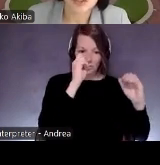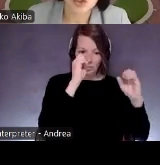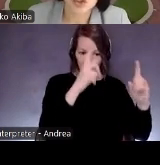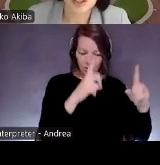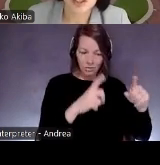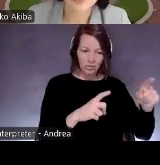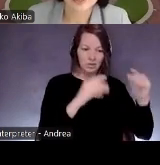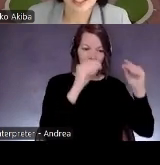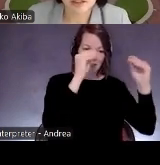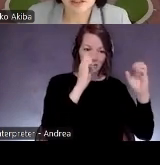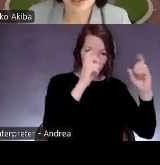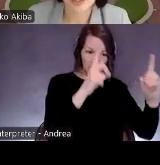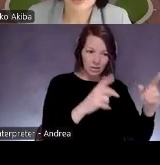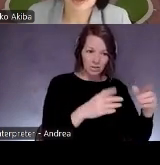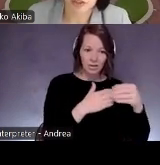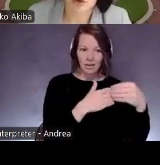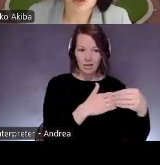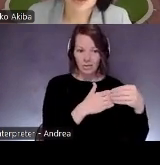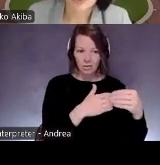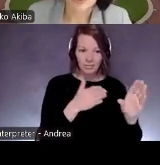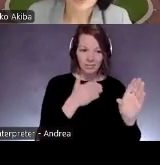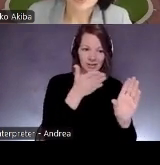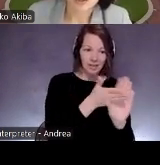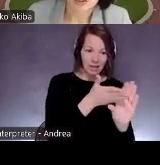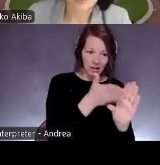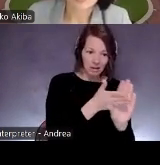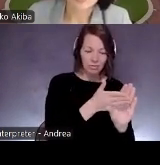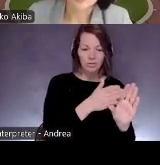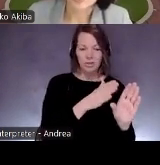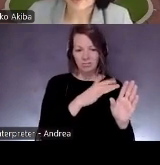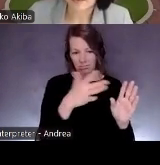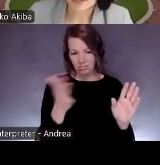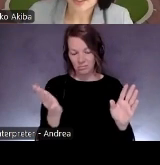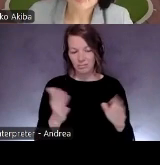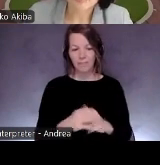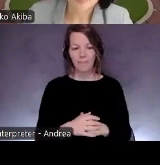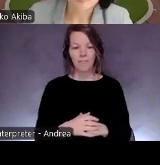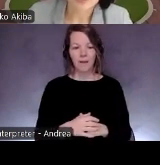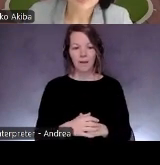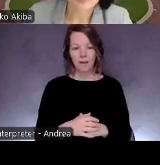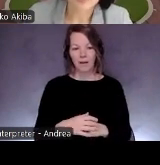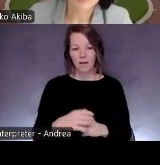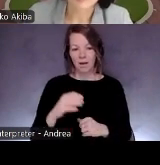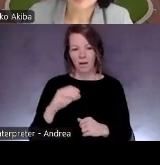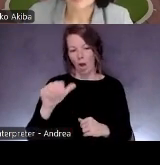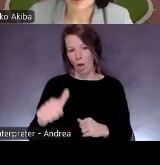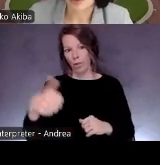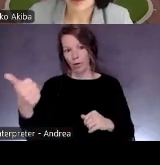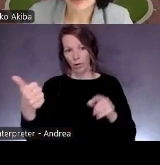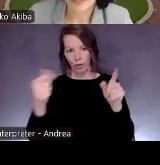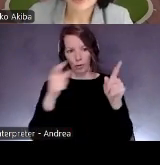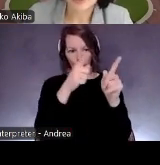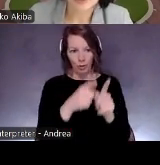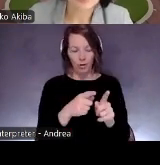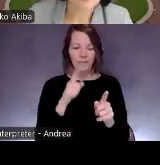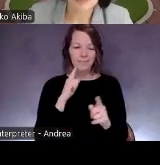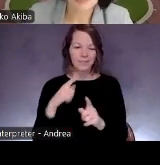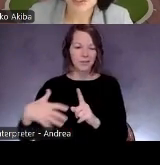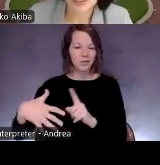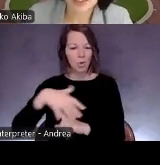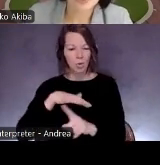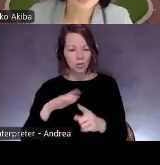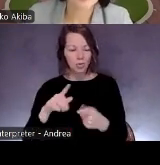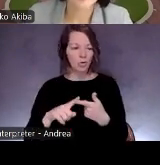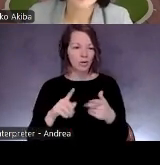education, leadership, psychology, and so on. So the other categories may include the social context,